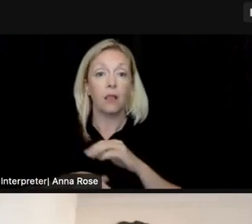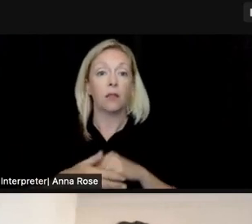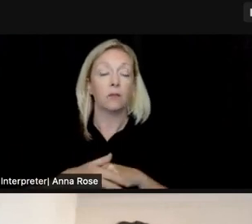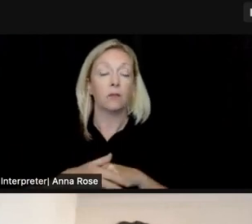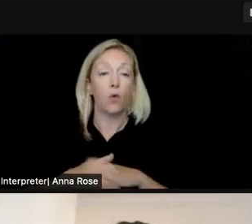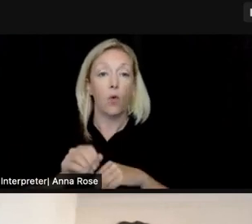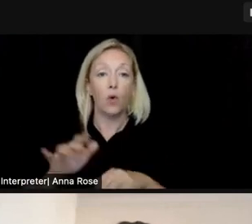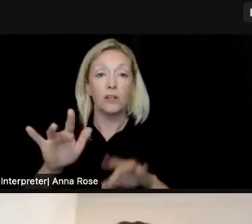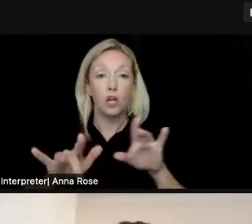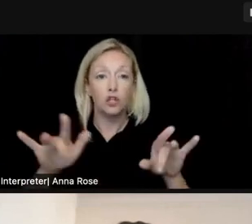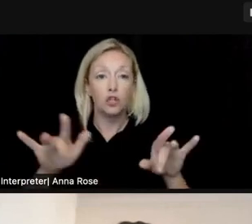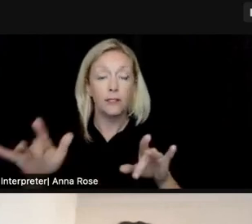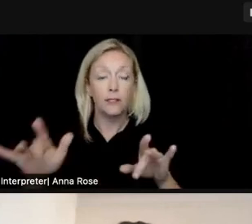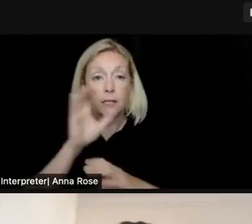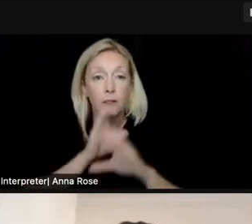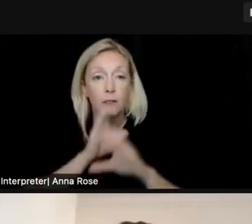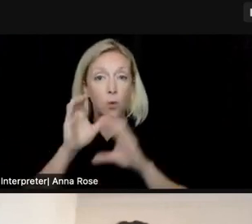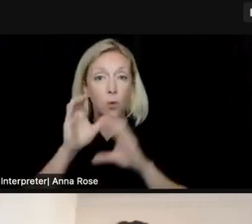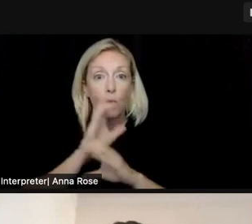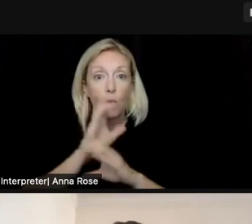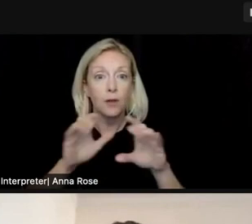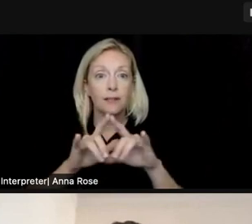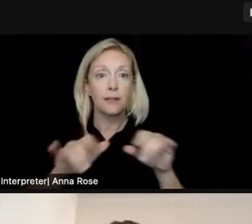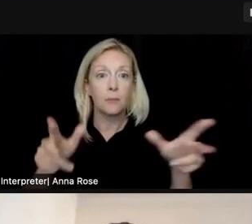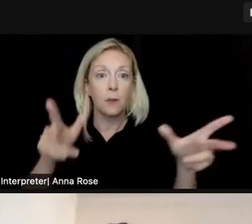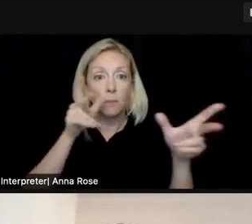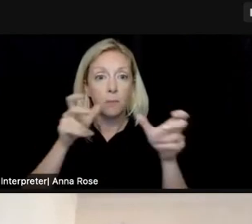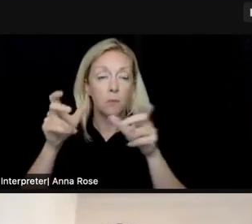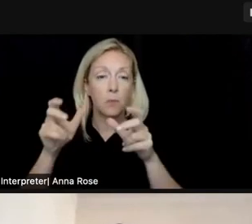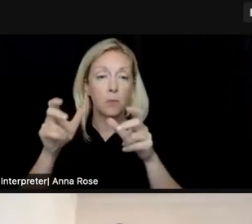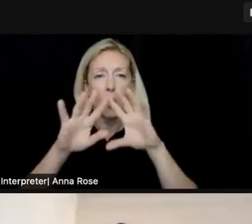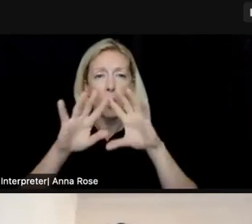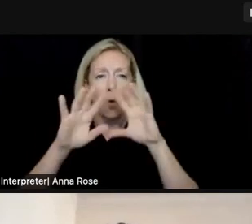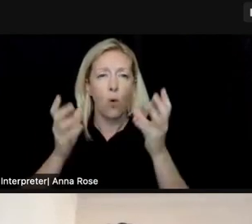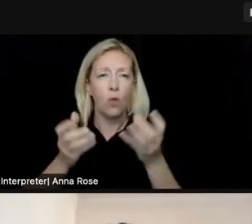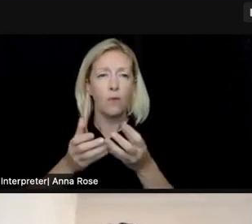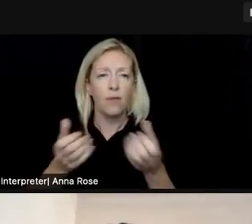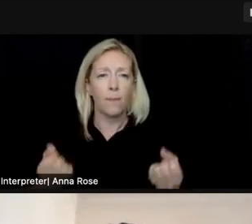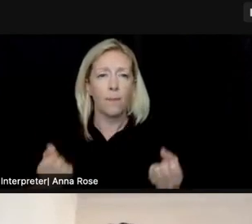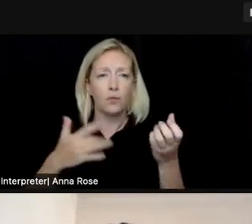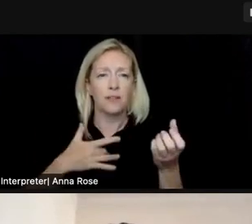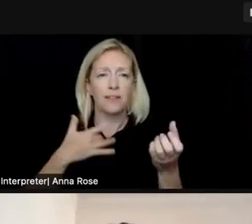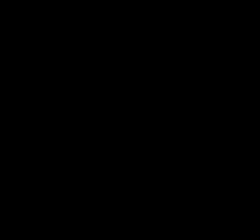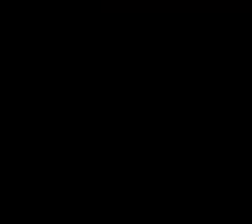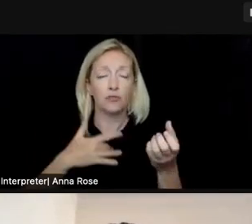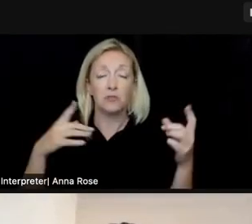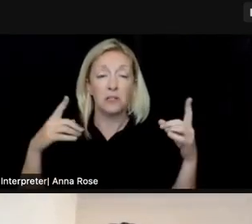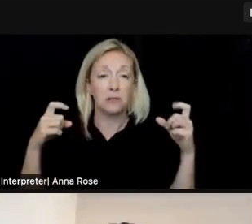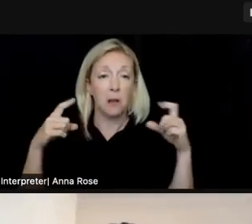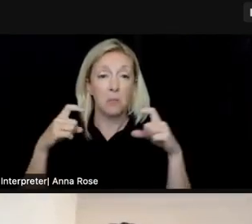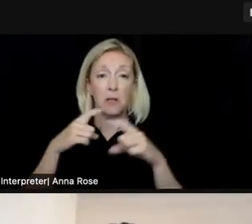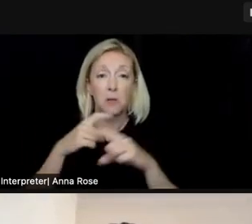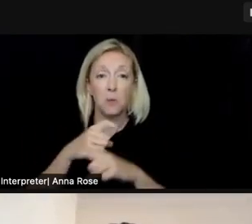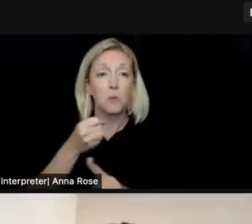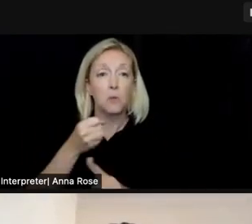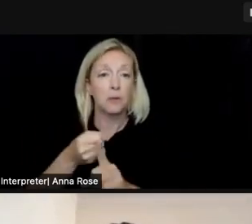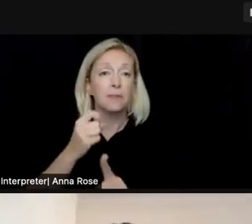exploring objects at the same time that they're receiving visual information. All of that multisensory complexity can be